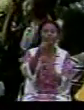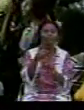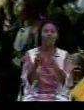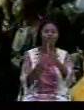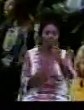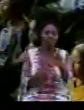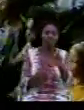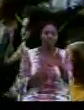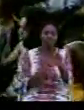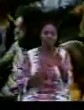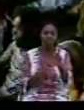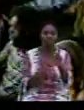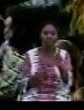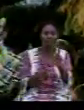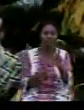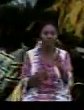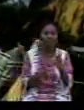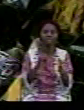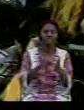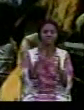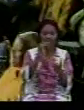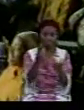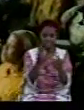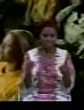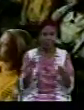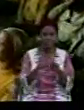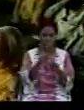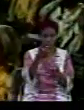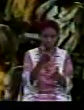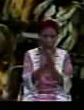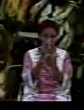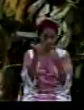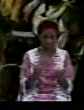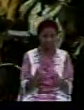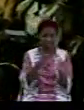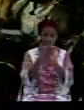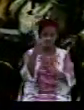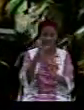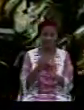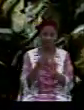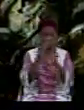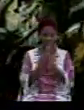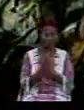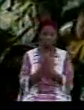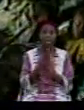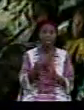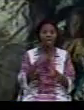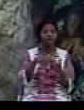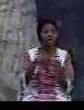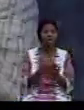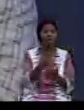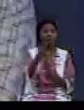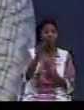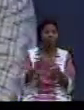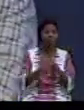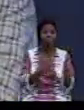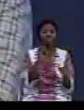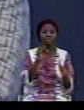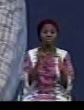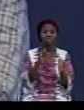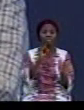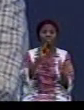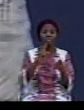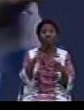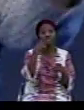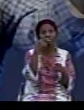When is coming to you right now? And all you need to do is to say, Lord, I turn away